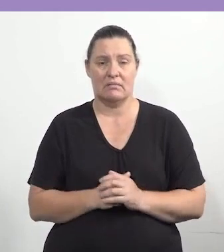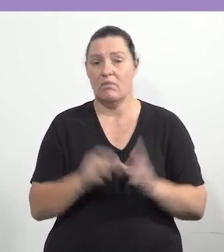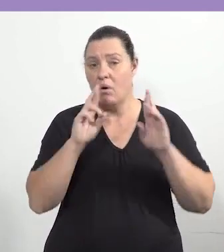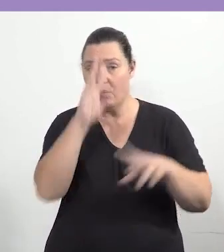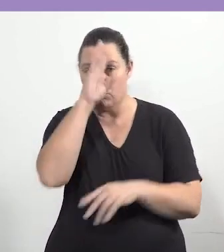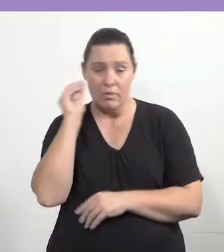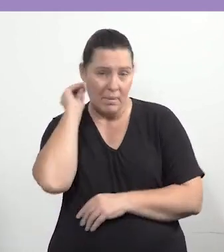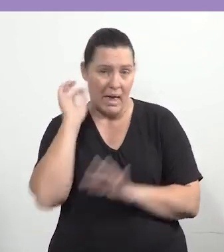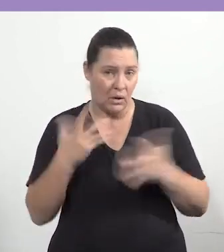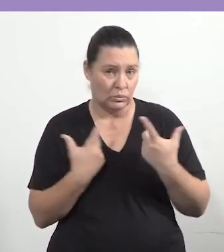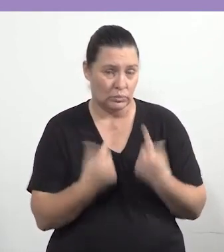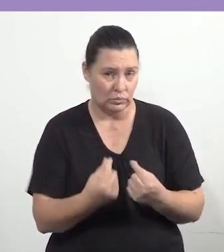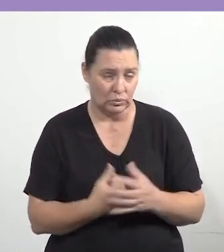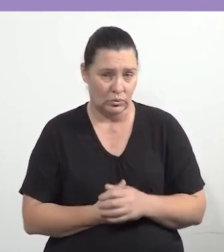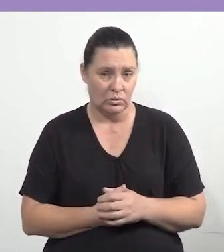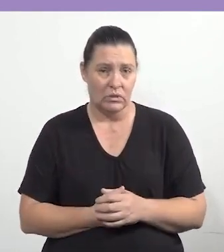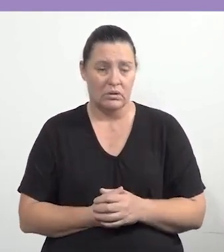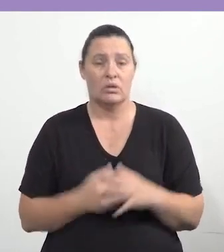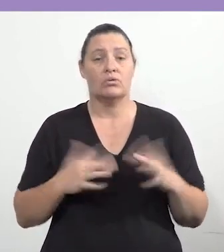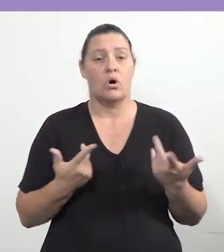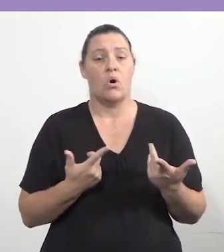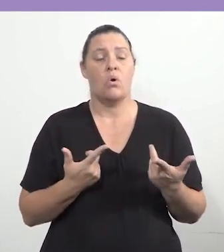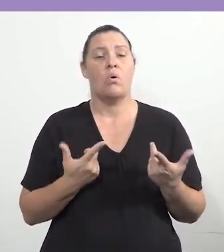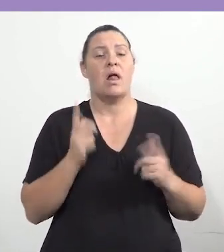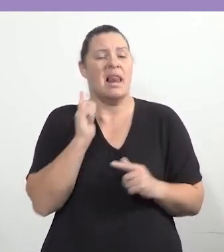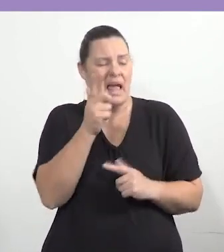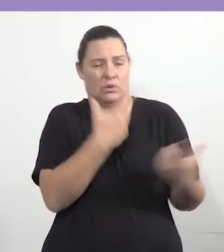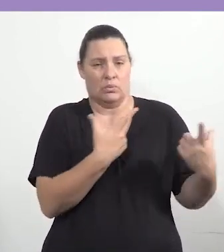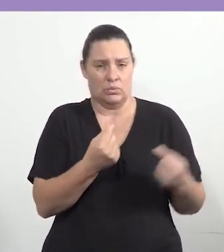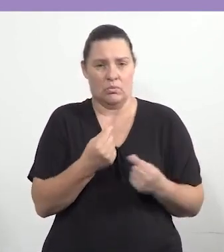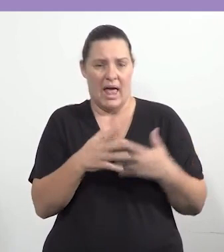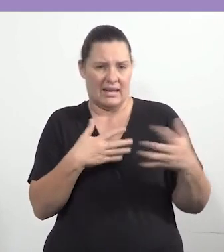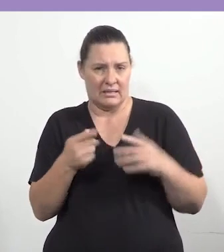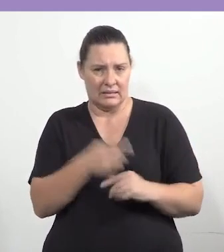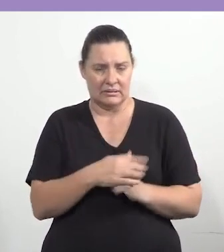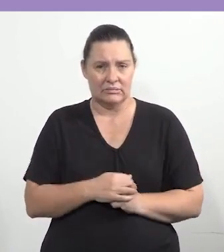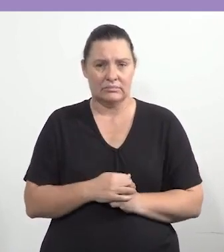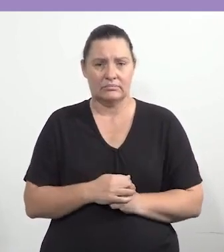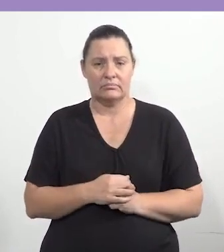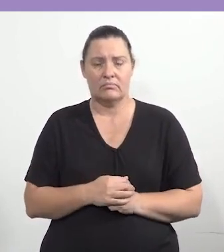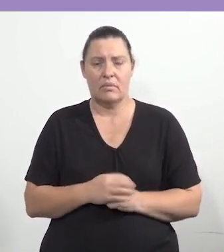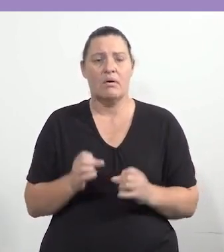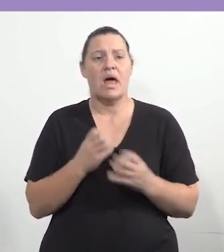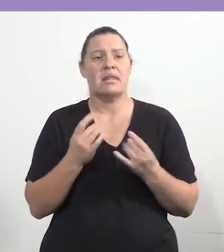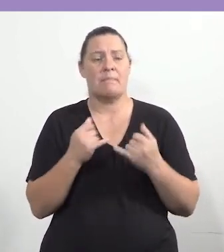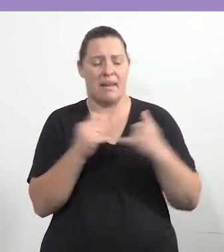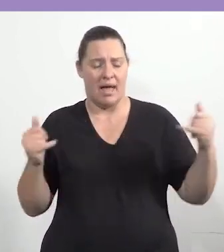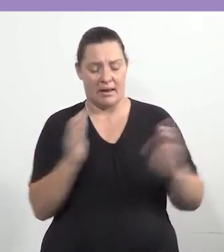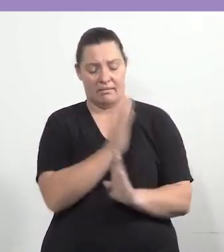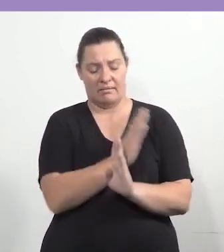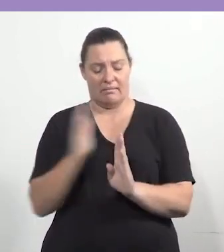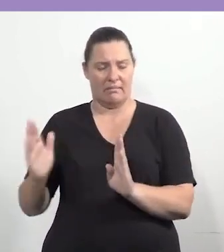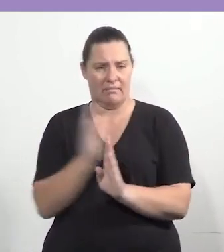I hope you remember how to do that. So we are going to deal with that later on in the lesson. So let's start off with a number line so that we can see